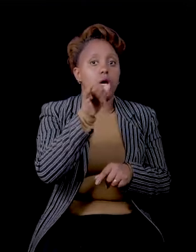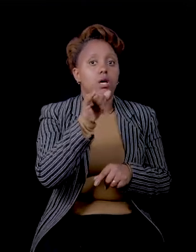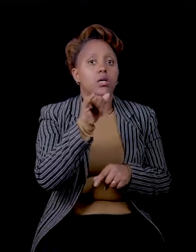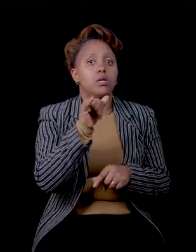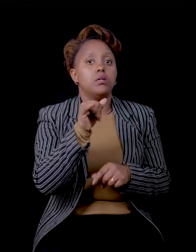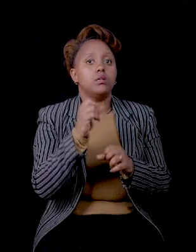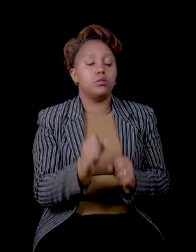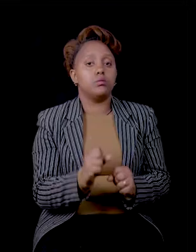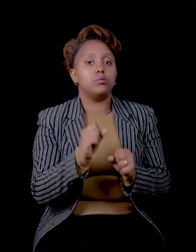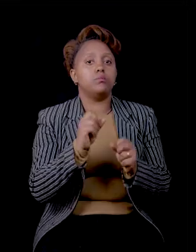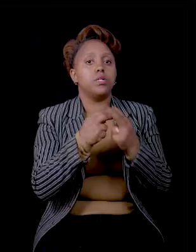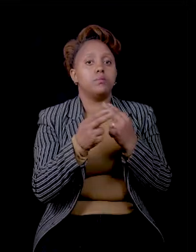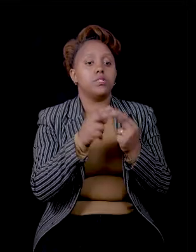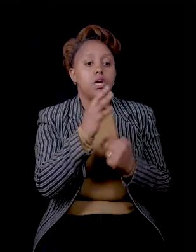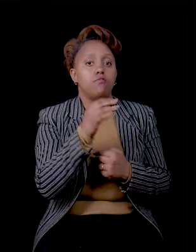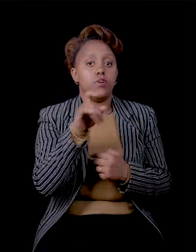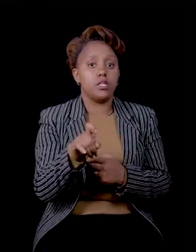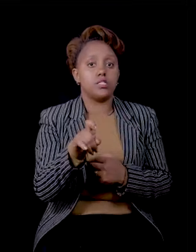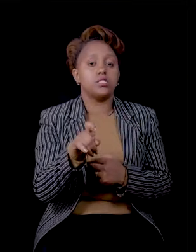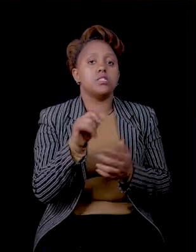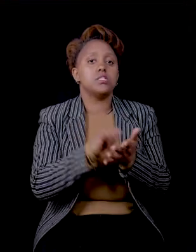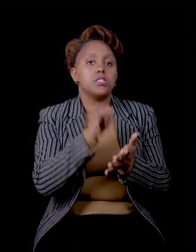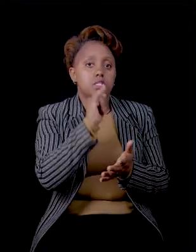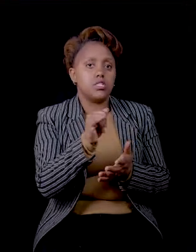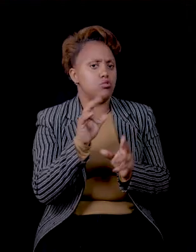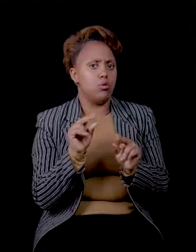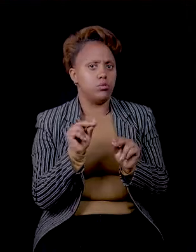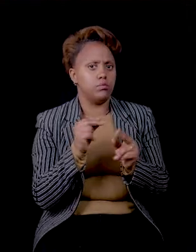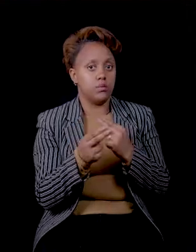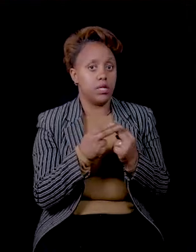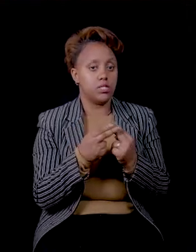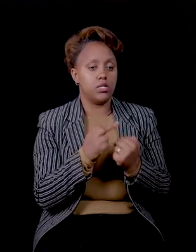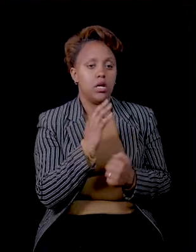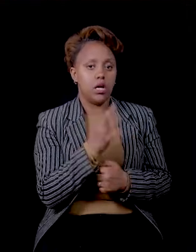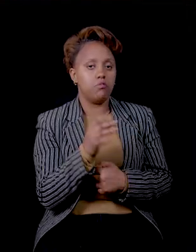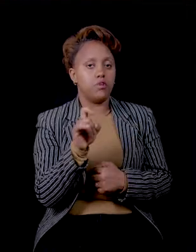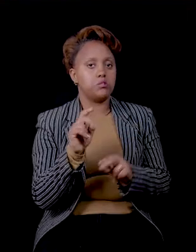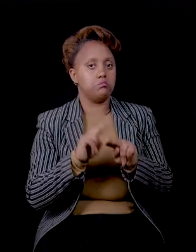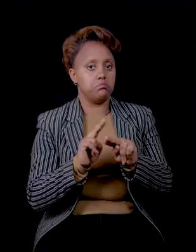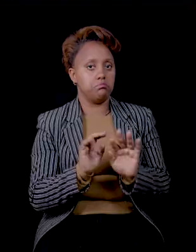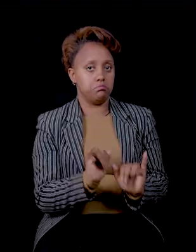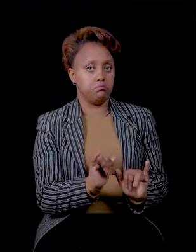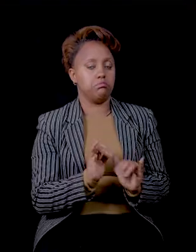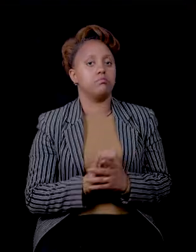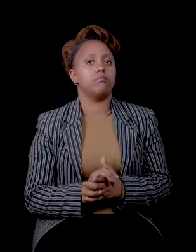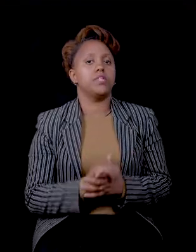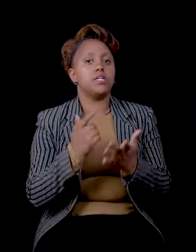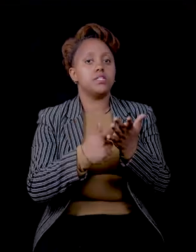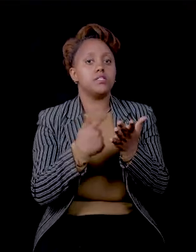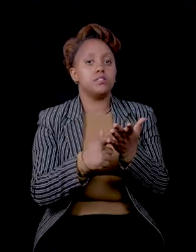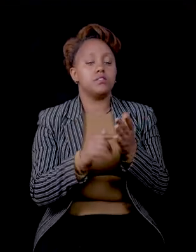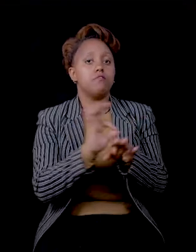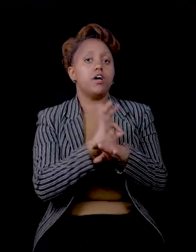multiplication, if we represent it as f of x, this is not a multiplication. It's not f times x, but it is the